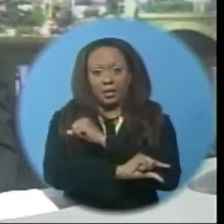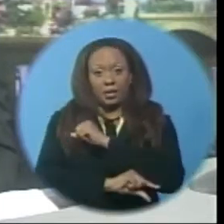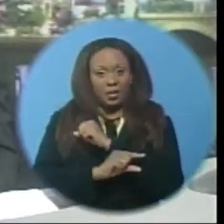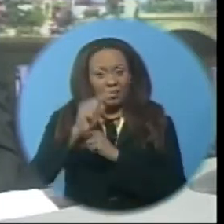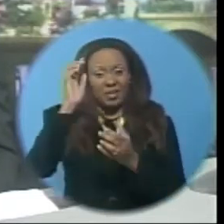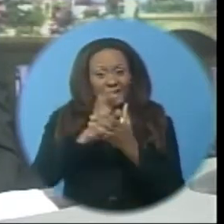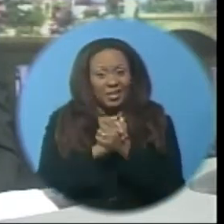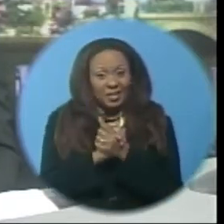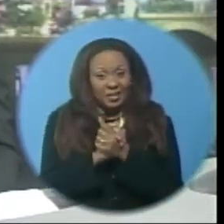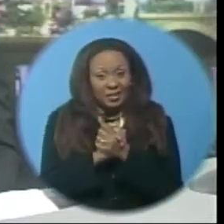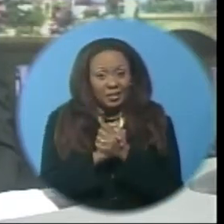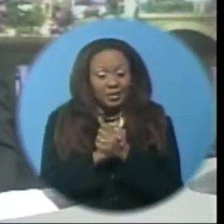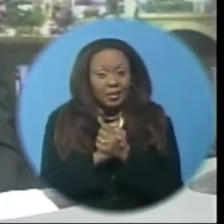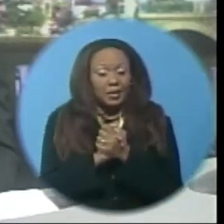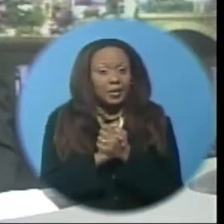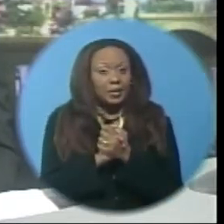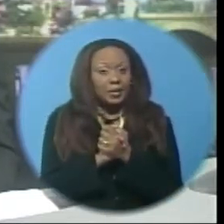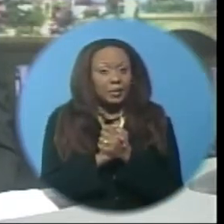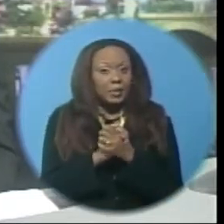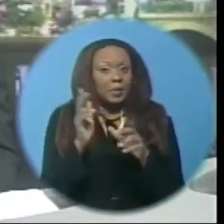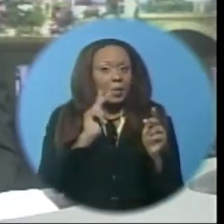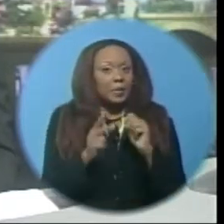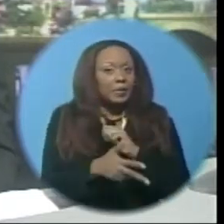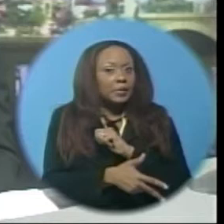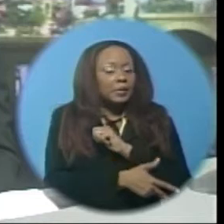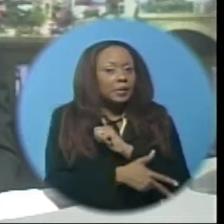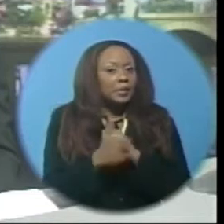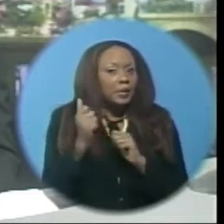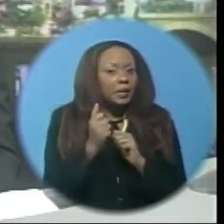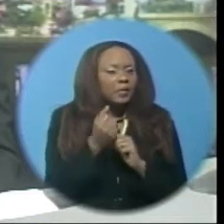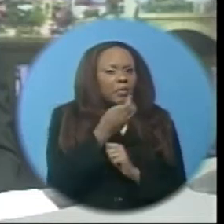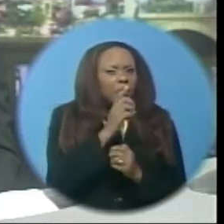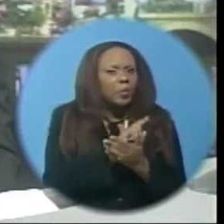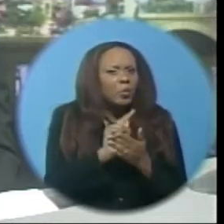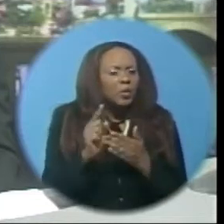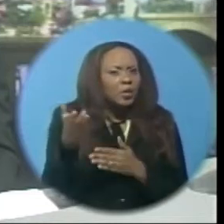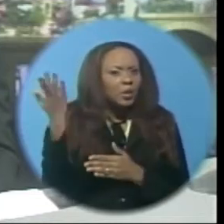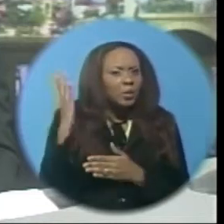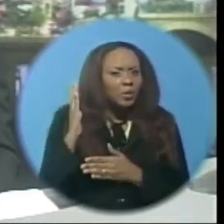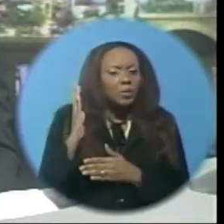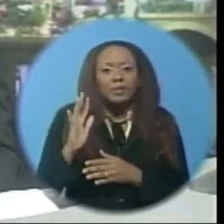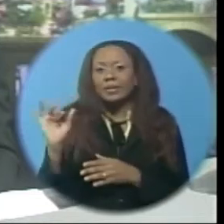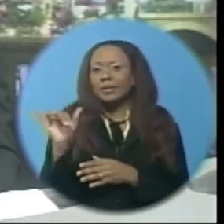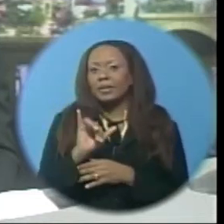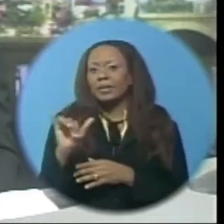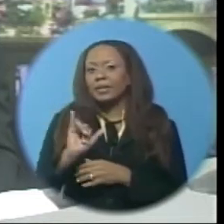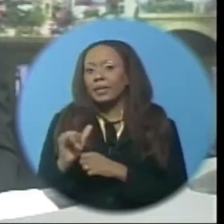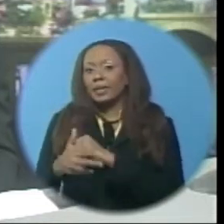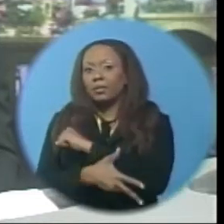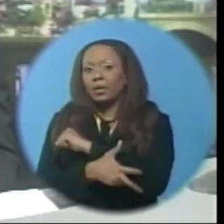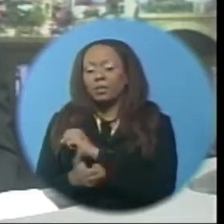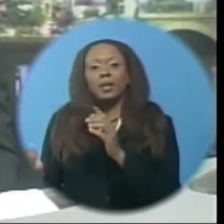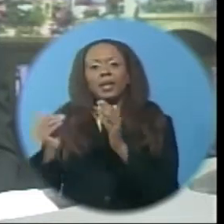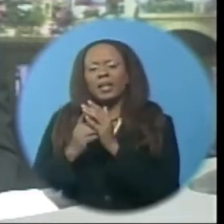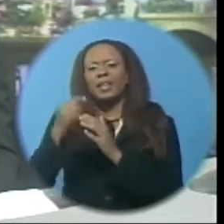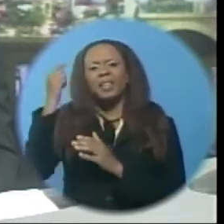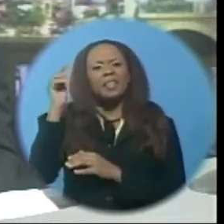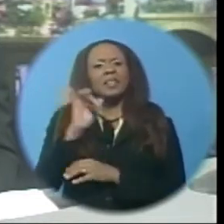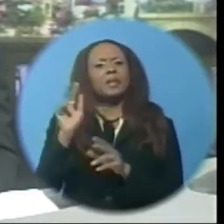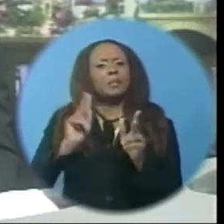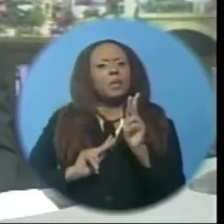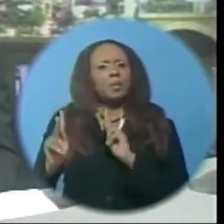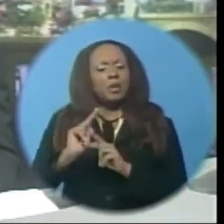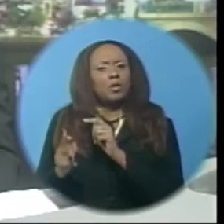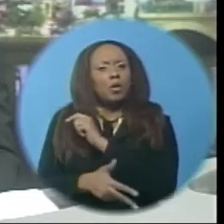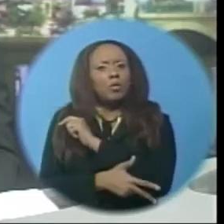Police in Guyana believe the same thieves who executed a daring robbery weeks ago are responsible for another robbery at the